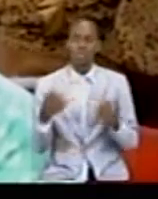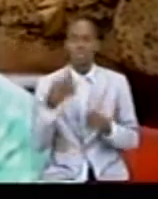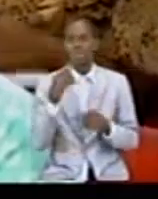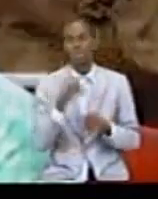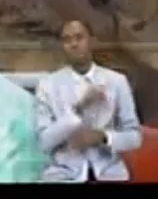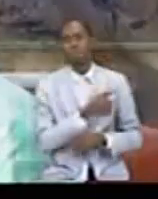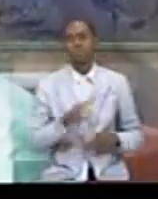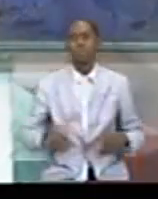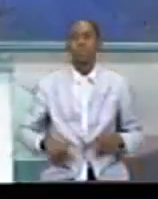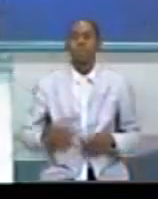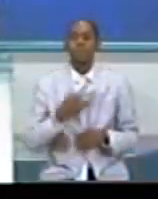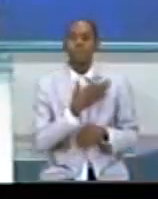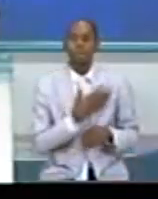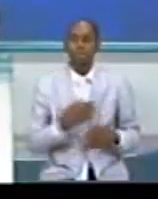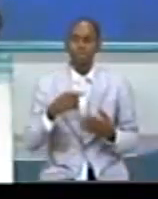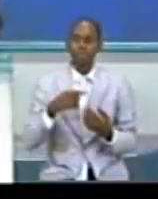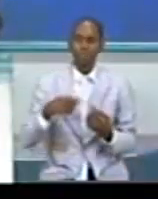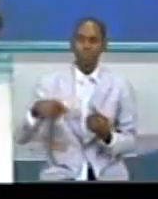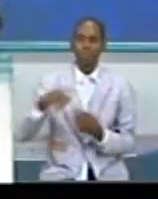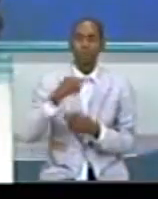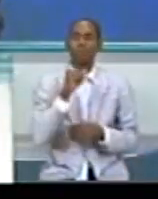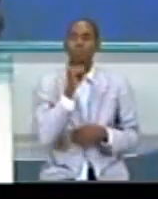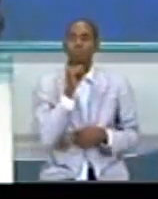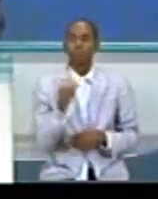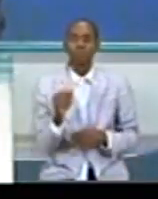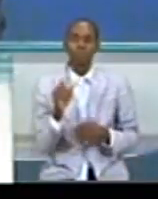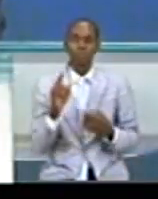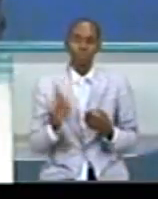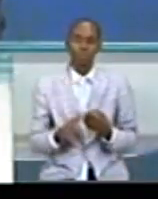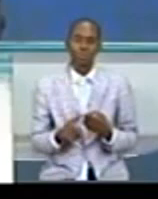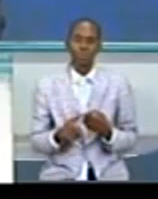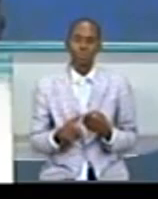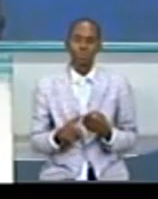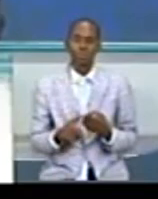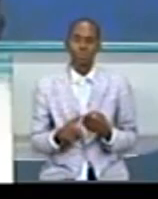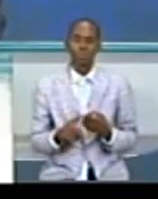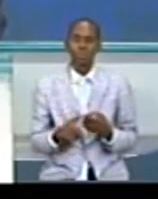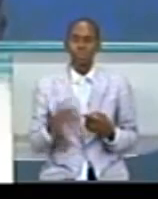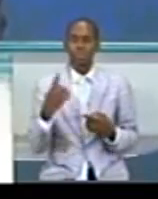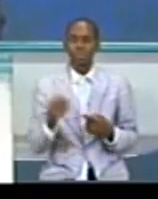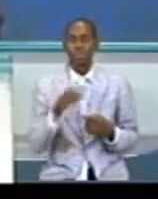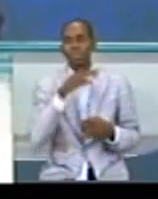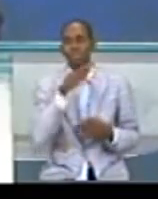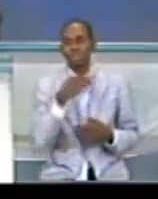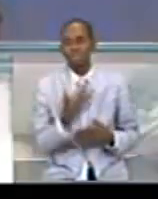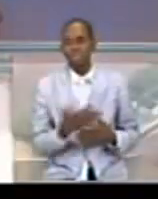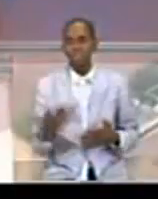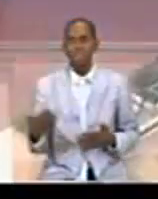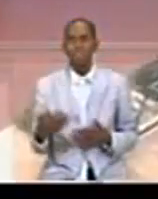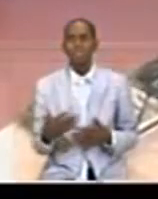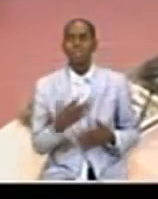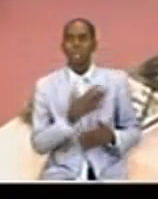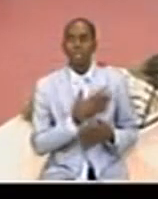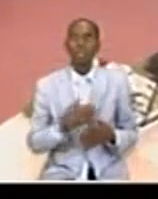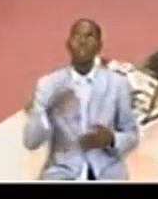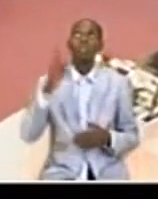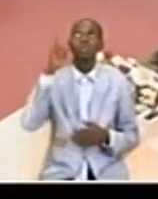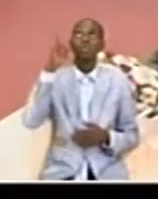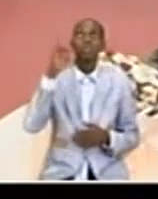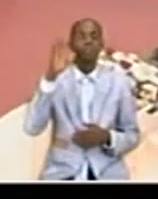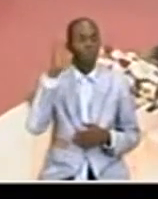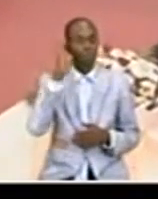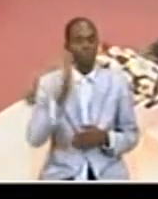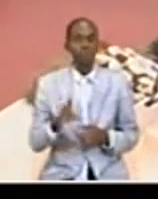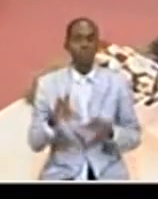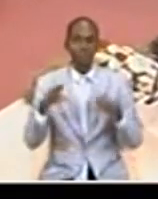Lord, and touch not the unclean thing, and I will receive you. And I will